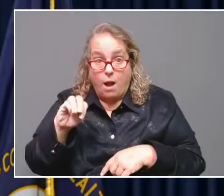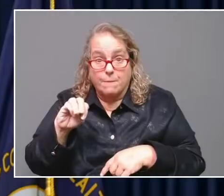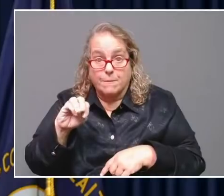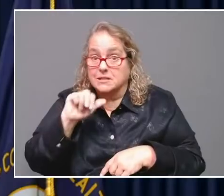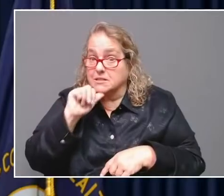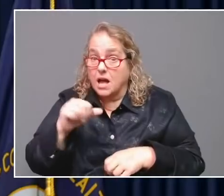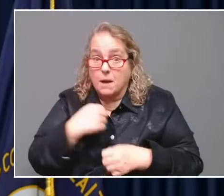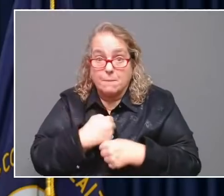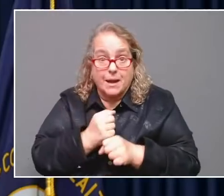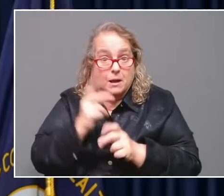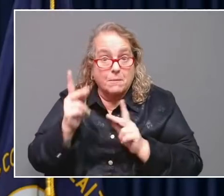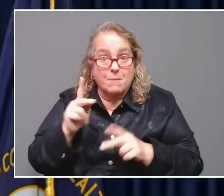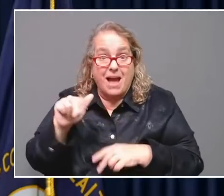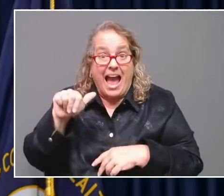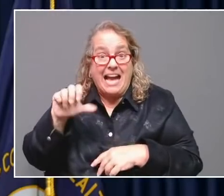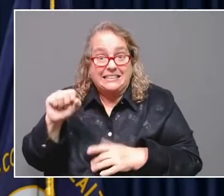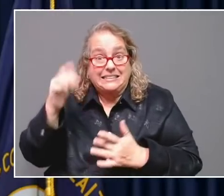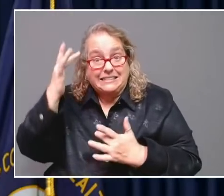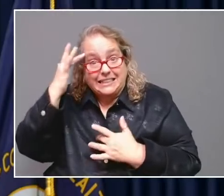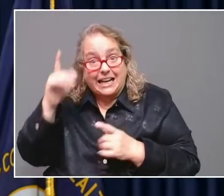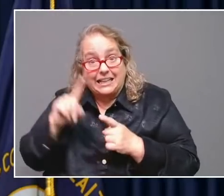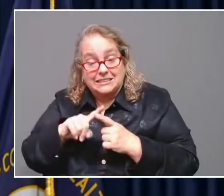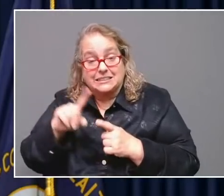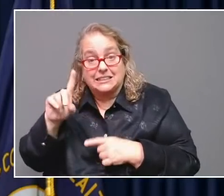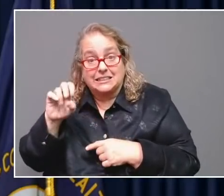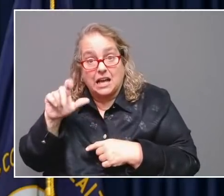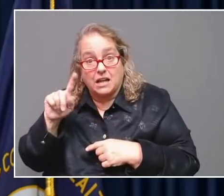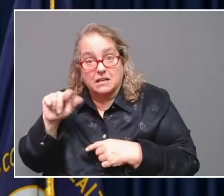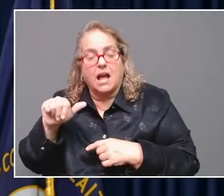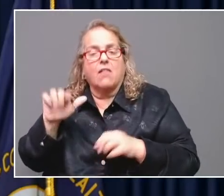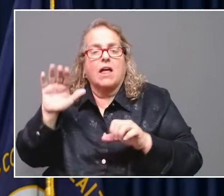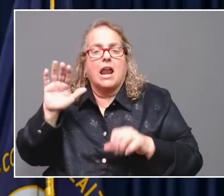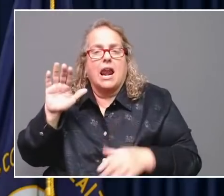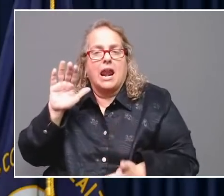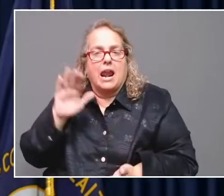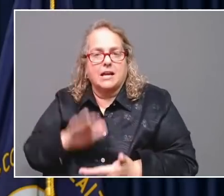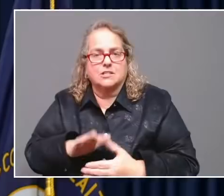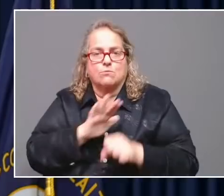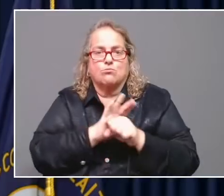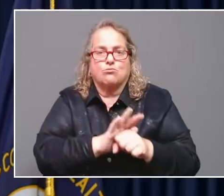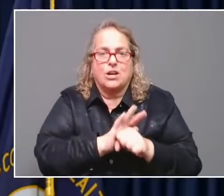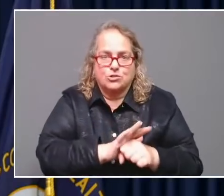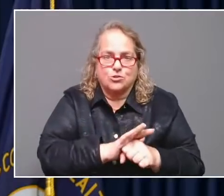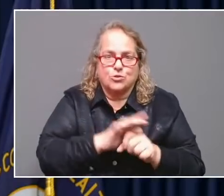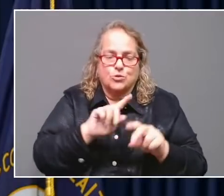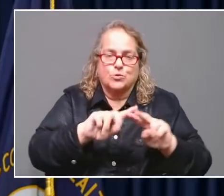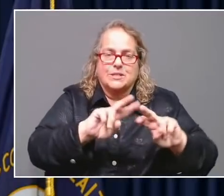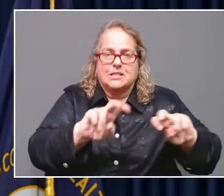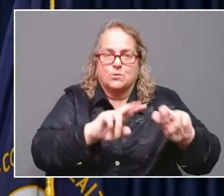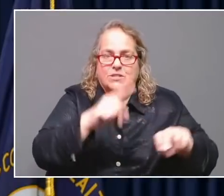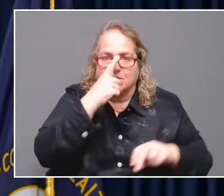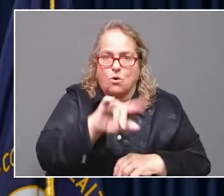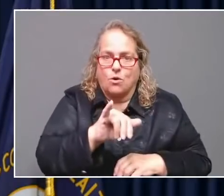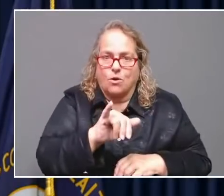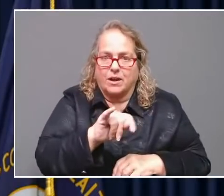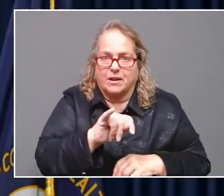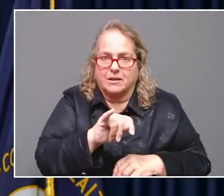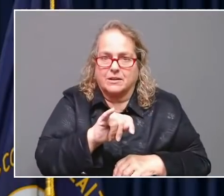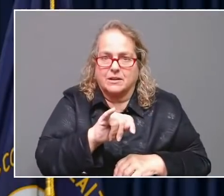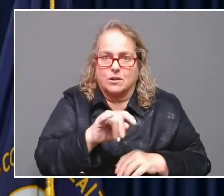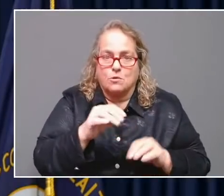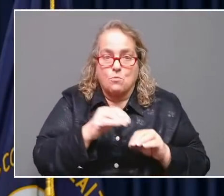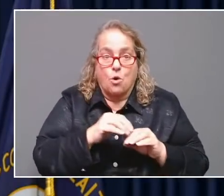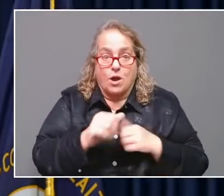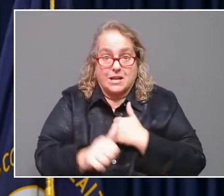sick as Delta, there will be less pressure and reason to sequence for it as much. I mean, the more dangerous adversary